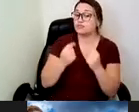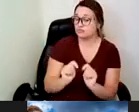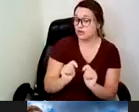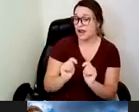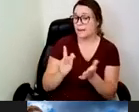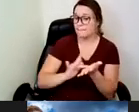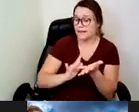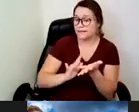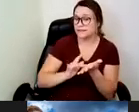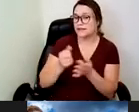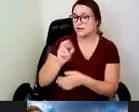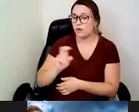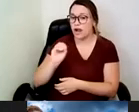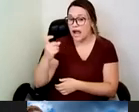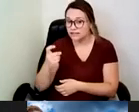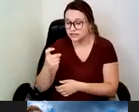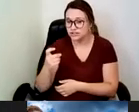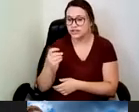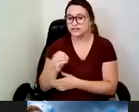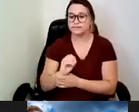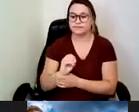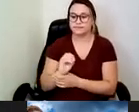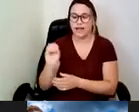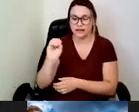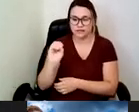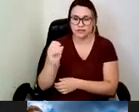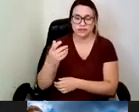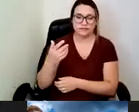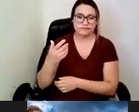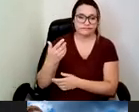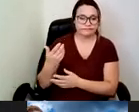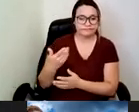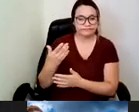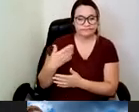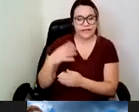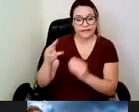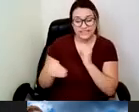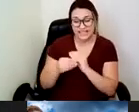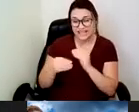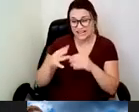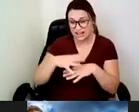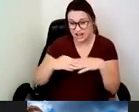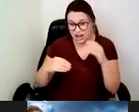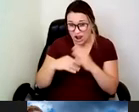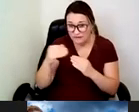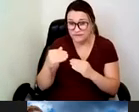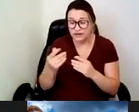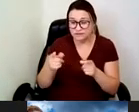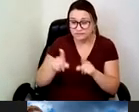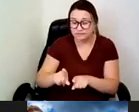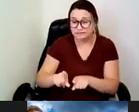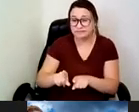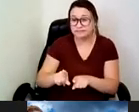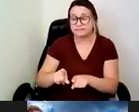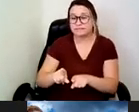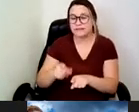I'm really worried that she won't survive. I think ethically, I'd like to add comfort measures in case she gets very short of breath. I think you